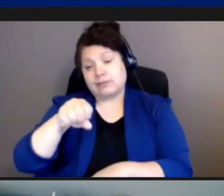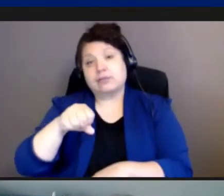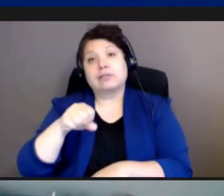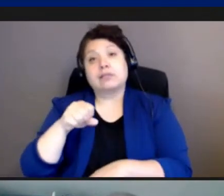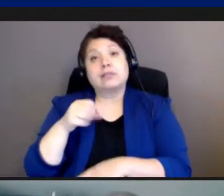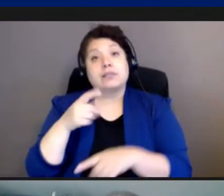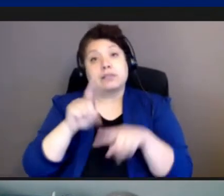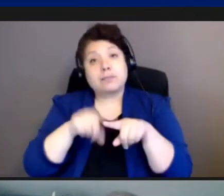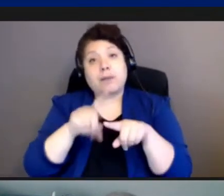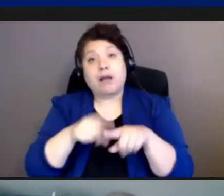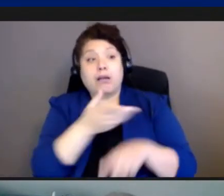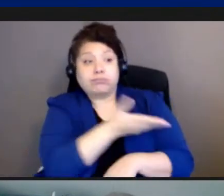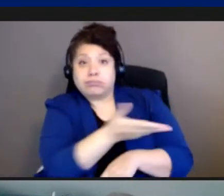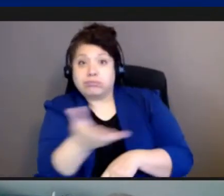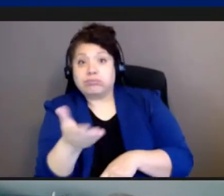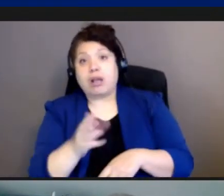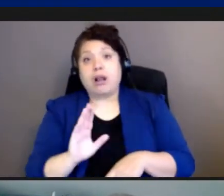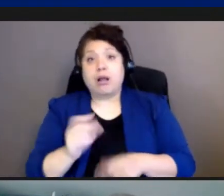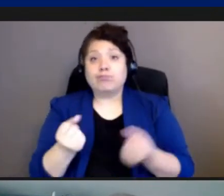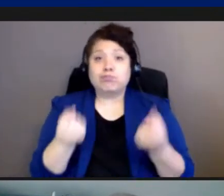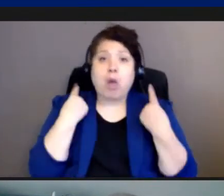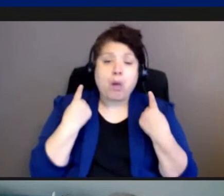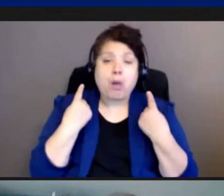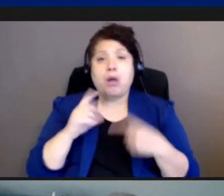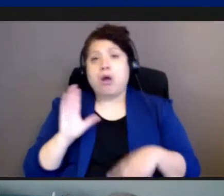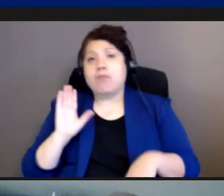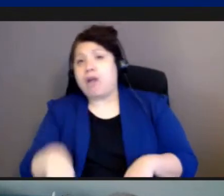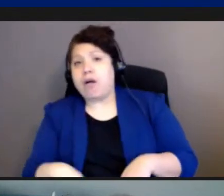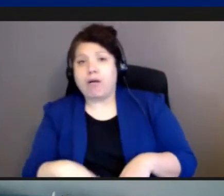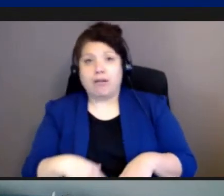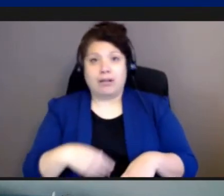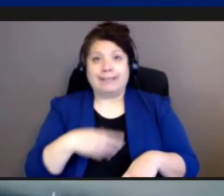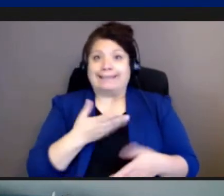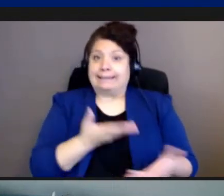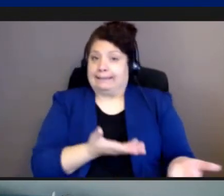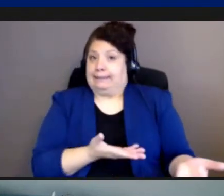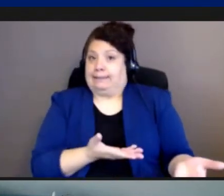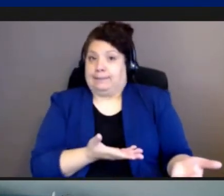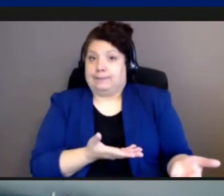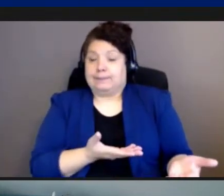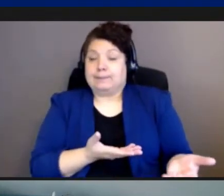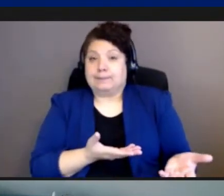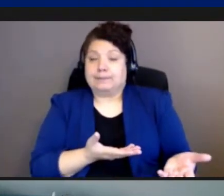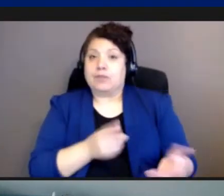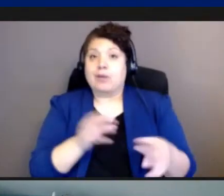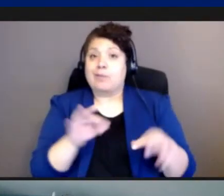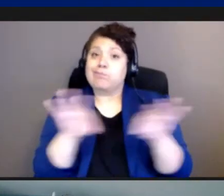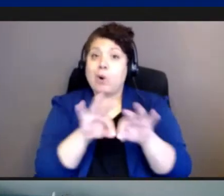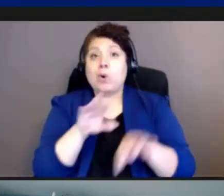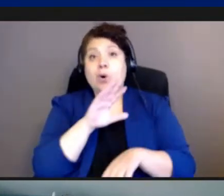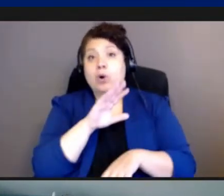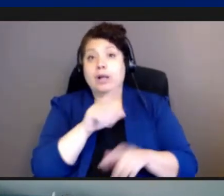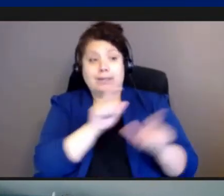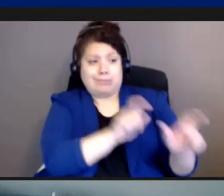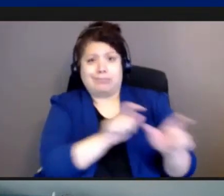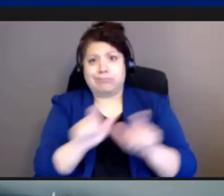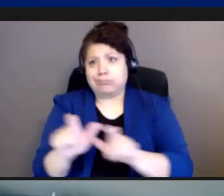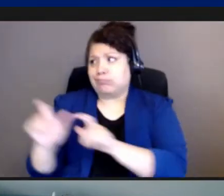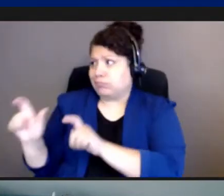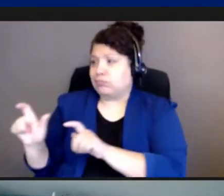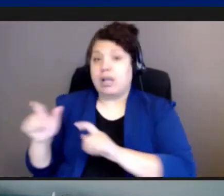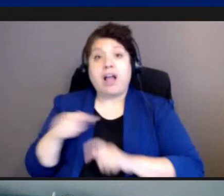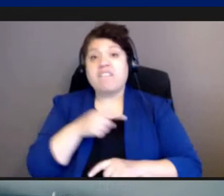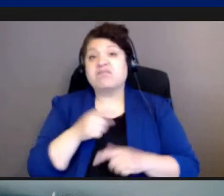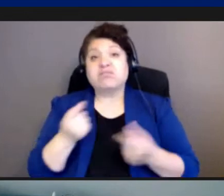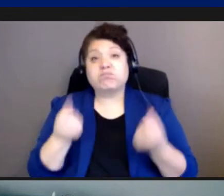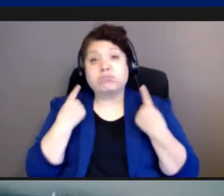behavior hasn't changed, and at the end of the day, it is around in people's behavior, right? In terms of the